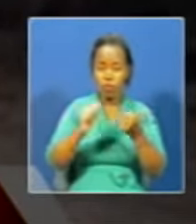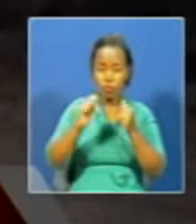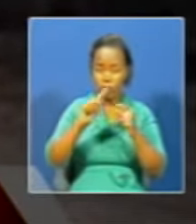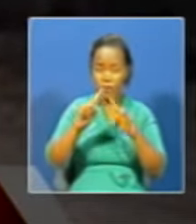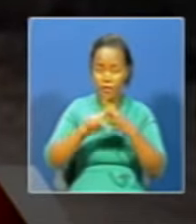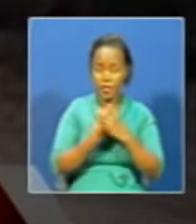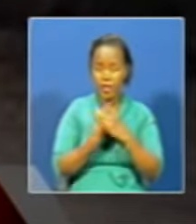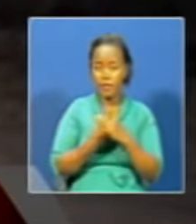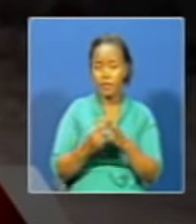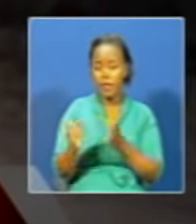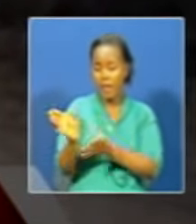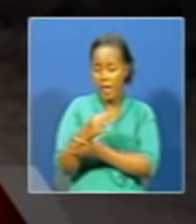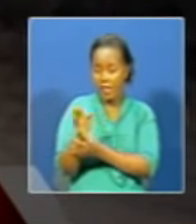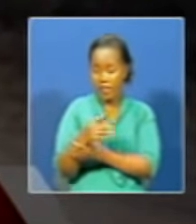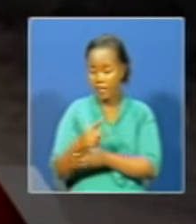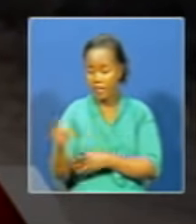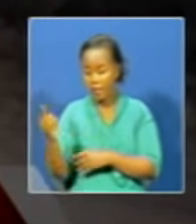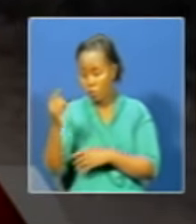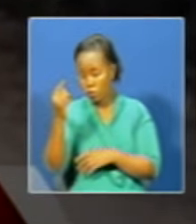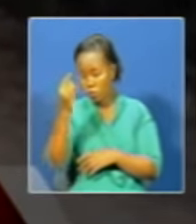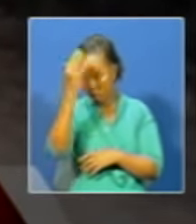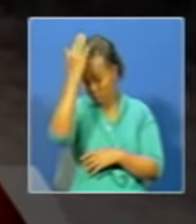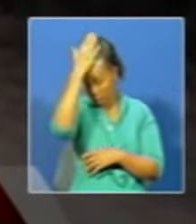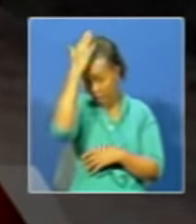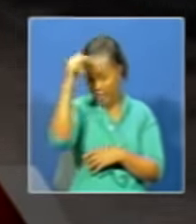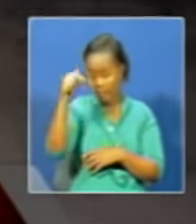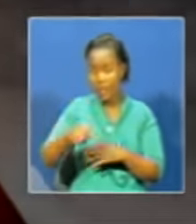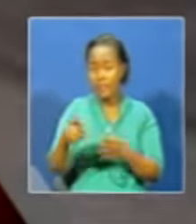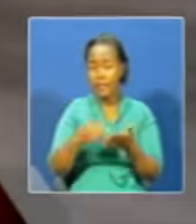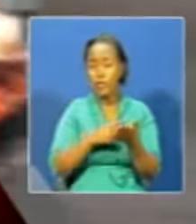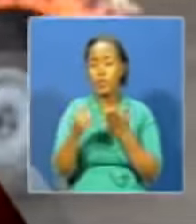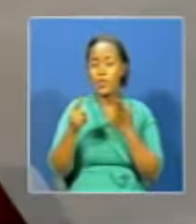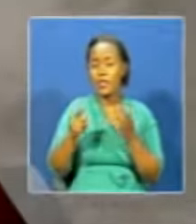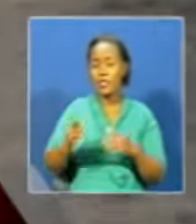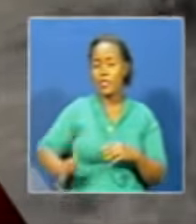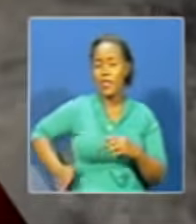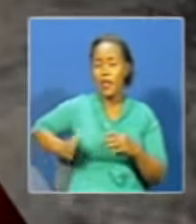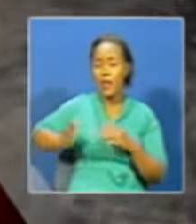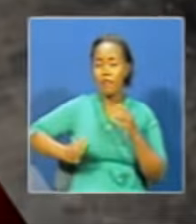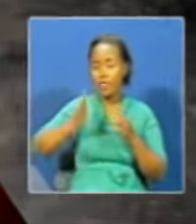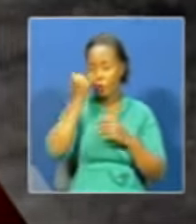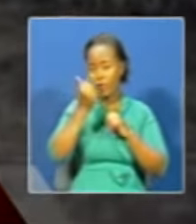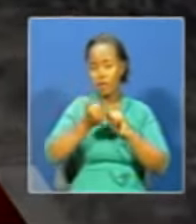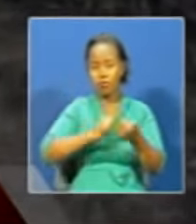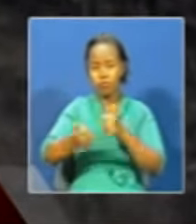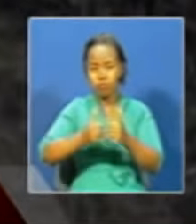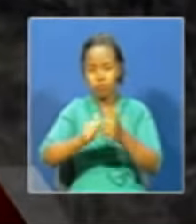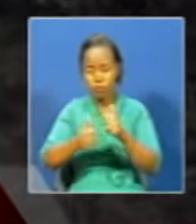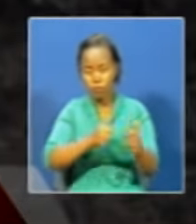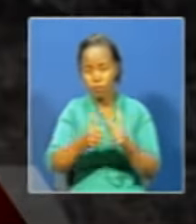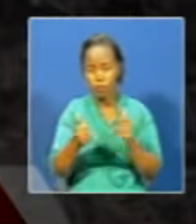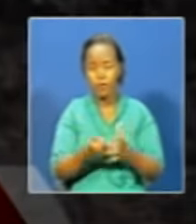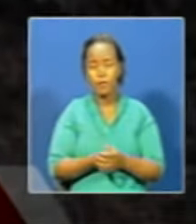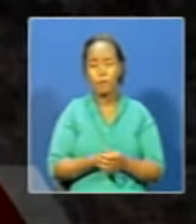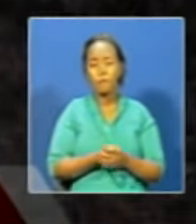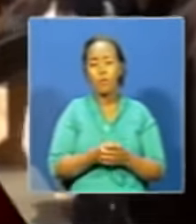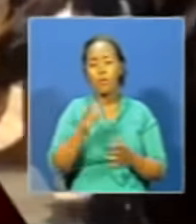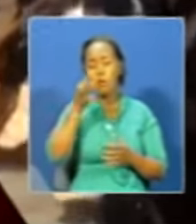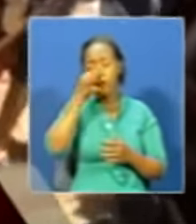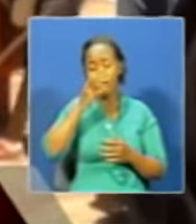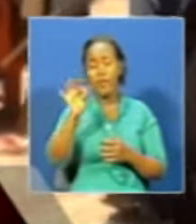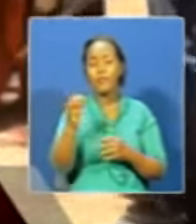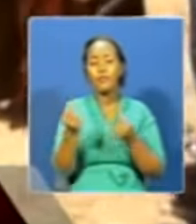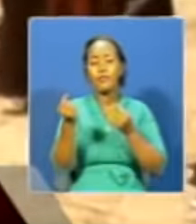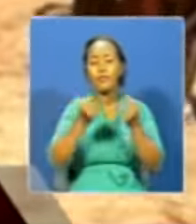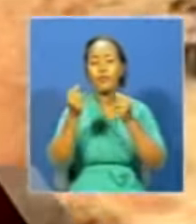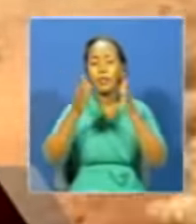Naivasha with 58 rally drivers from all parts of the world competing for top honors. Reigning world champion Sebastian Ogier, who